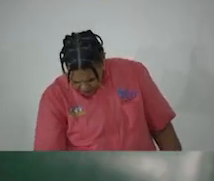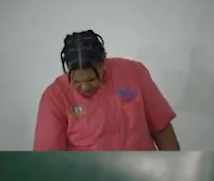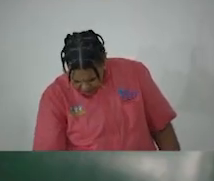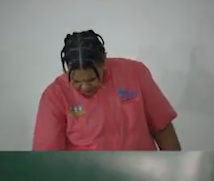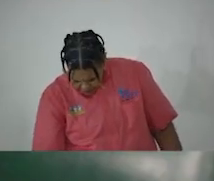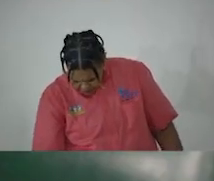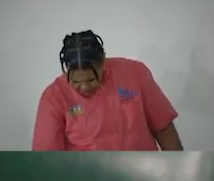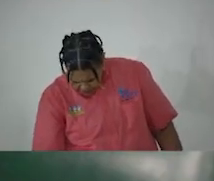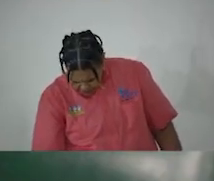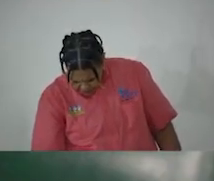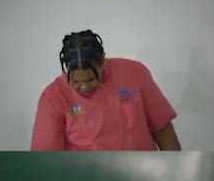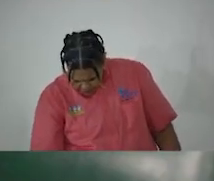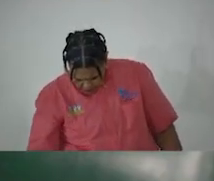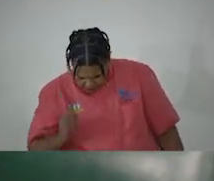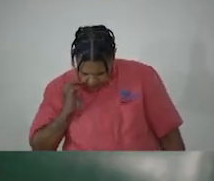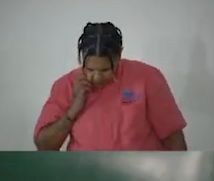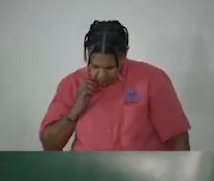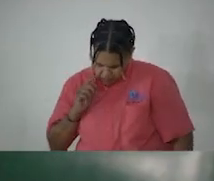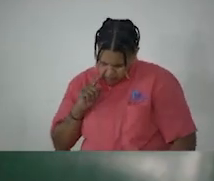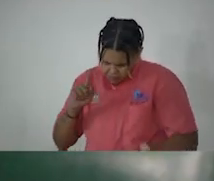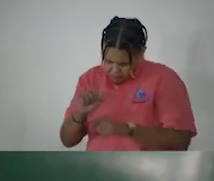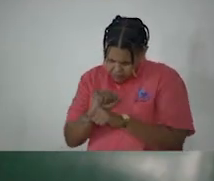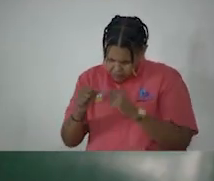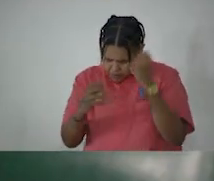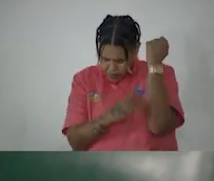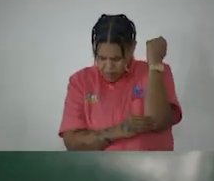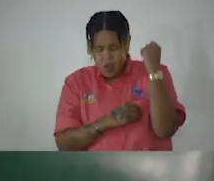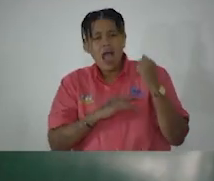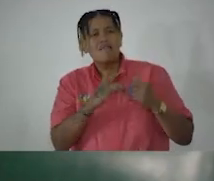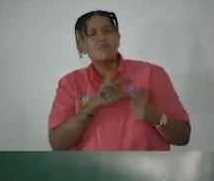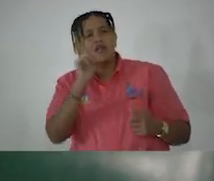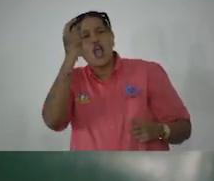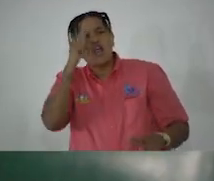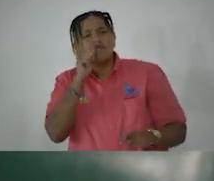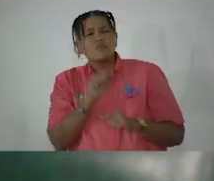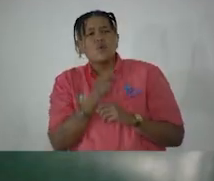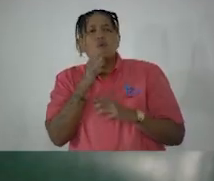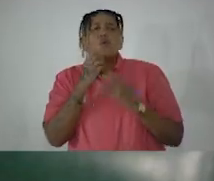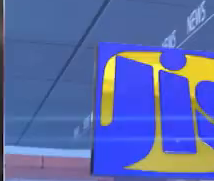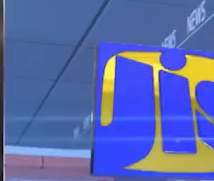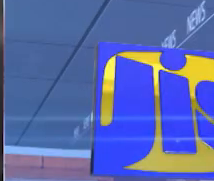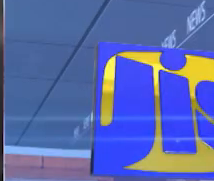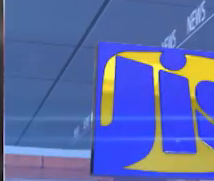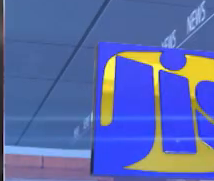poor have an appreciation that there's a government that cares, Madam